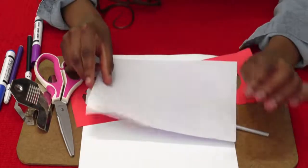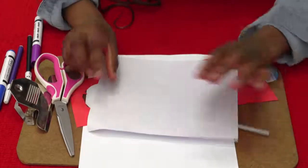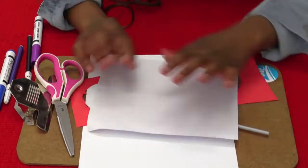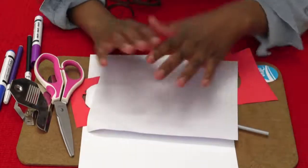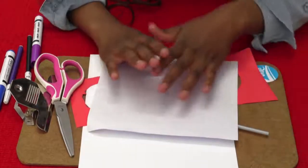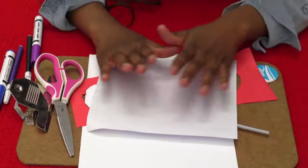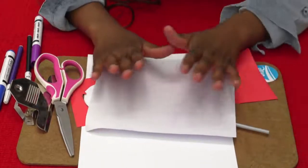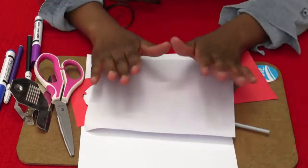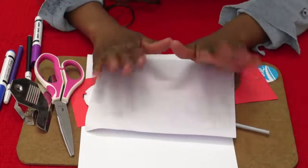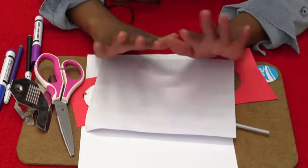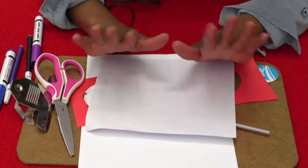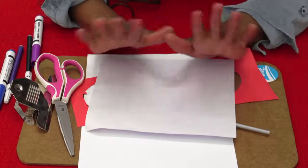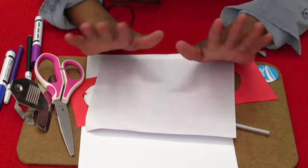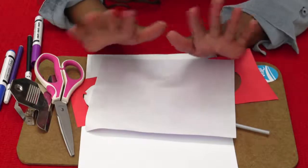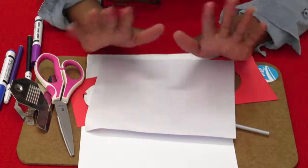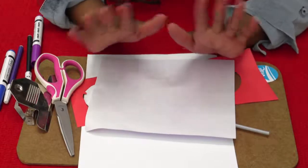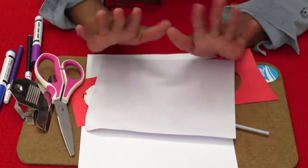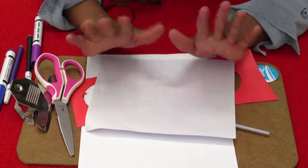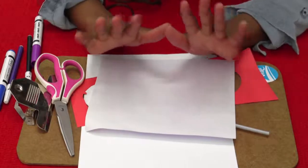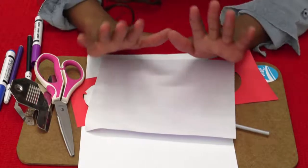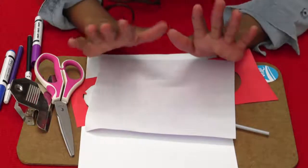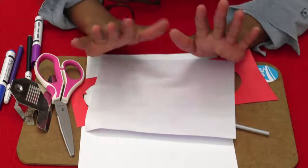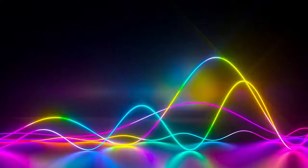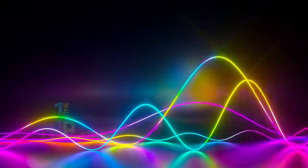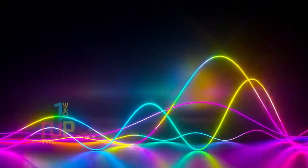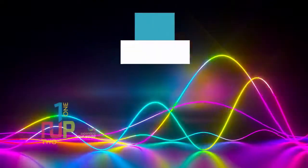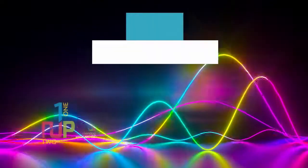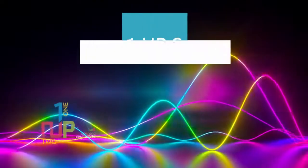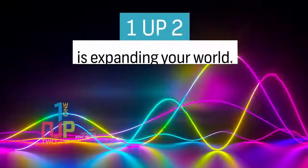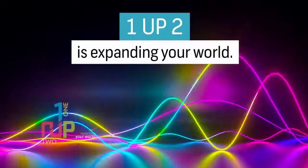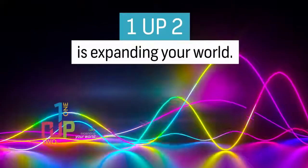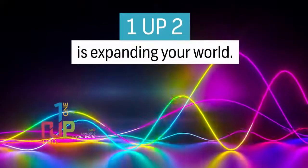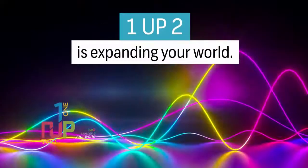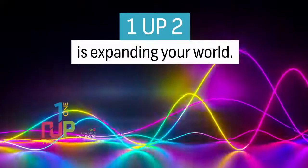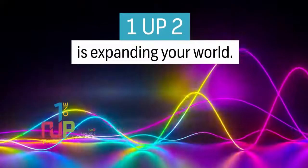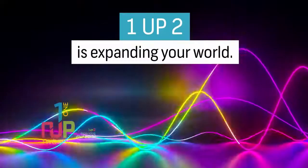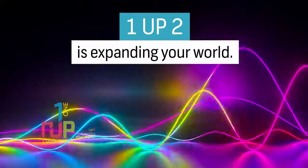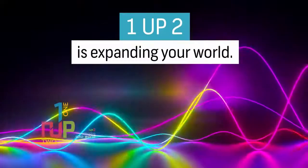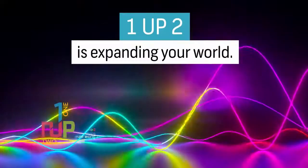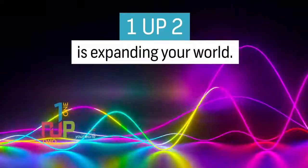That's it friends. Bye.